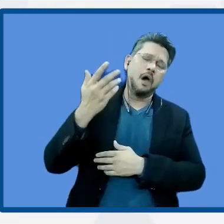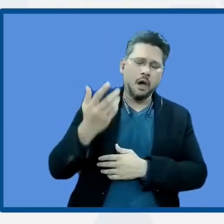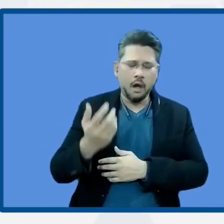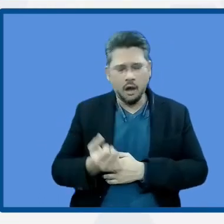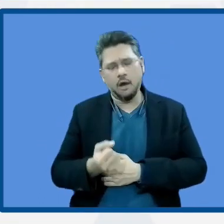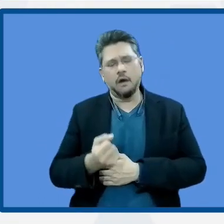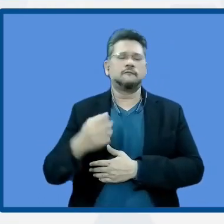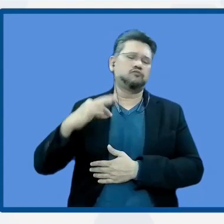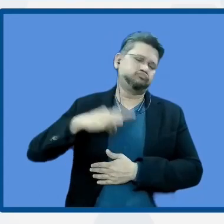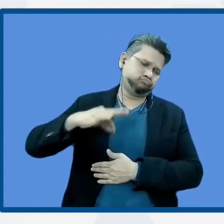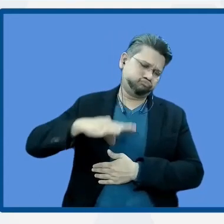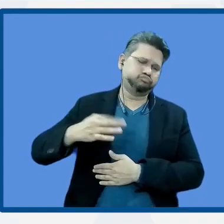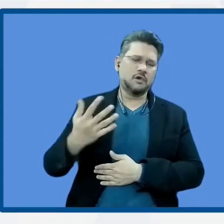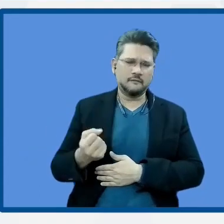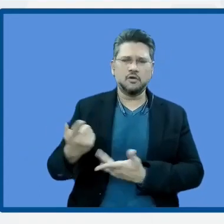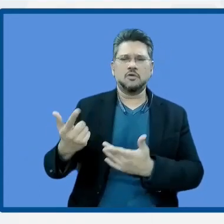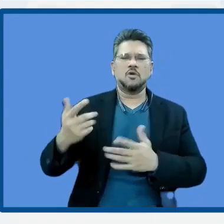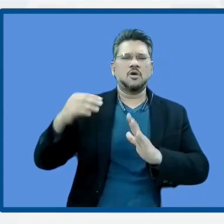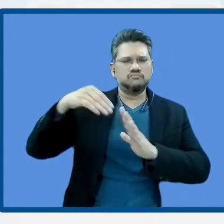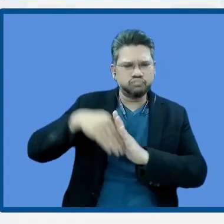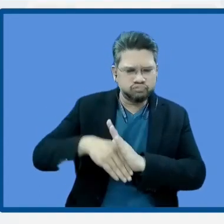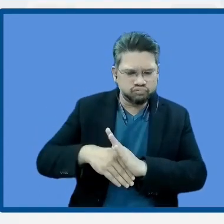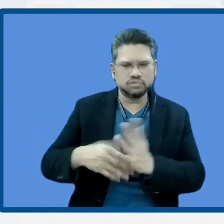for the constructions and buildings.